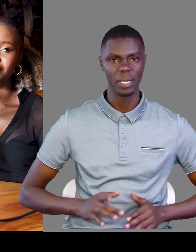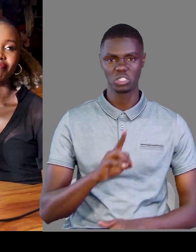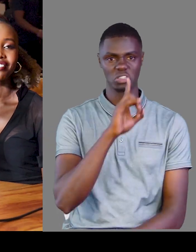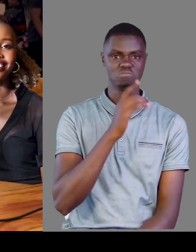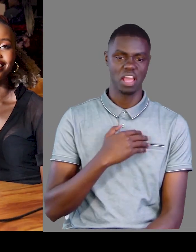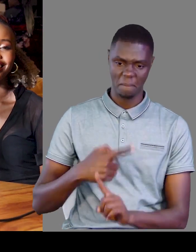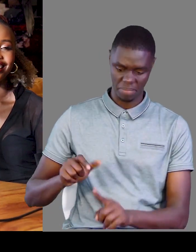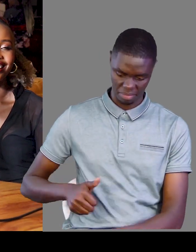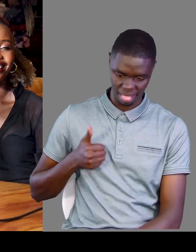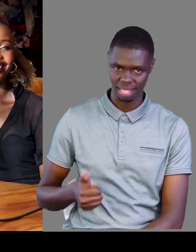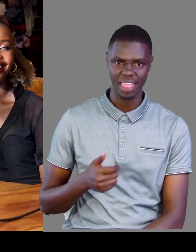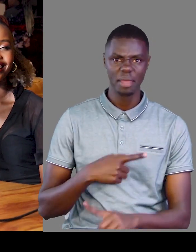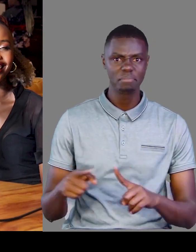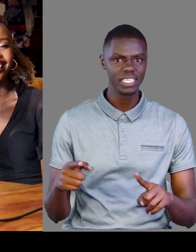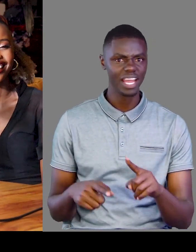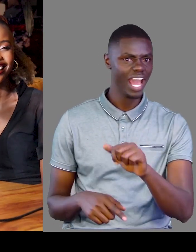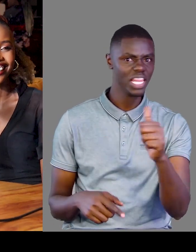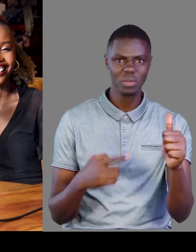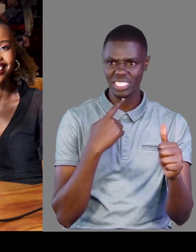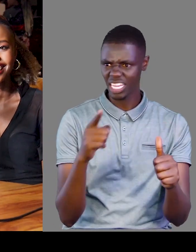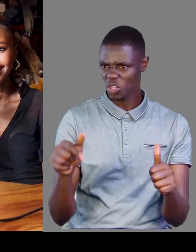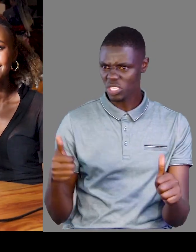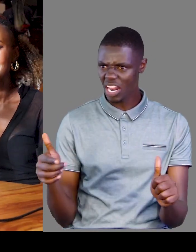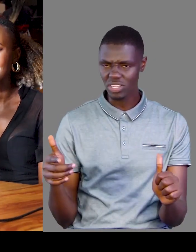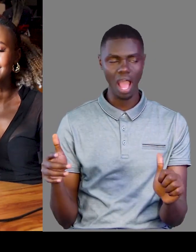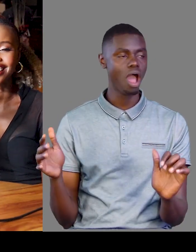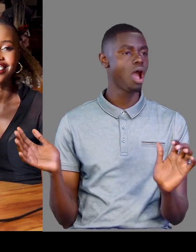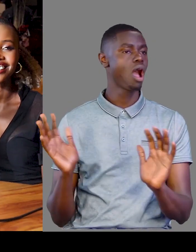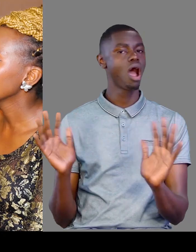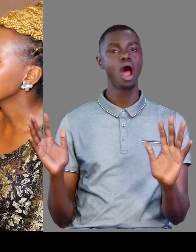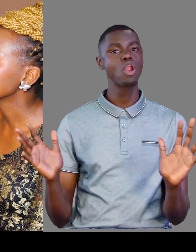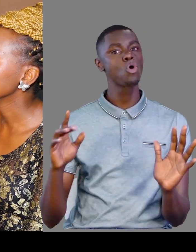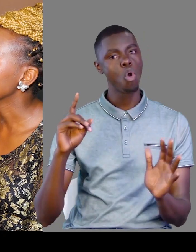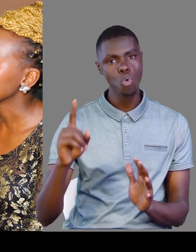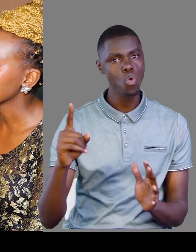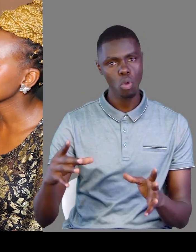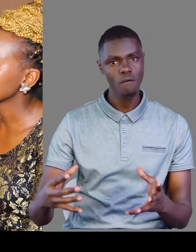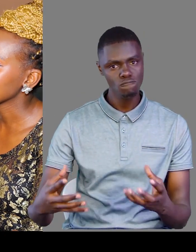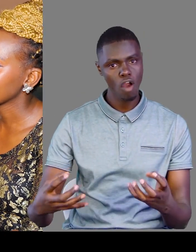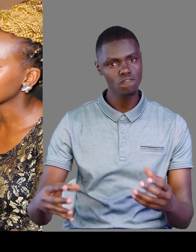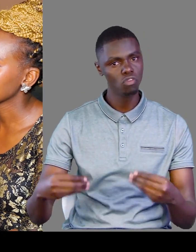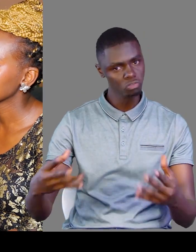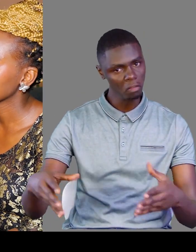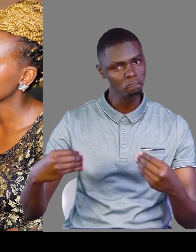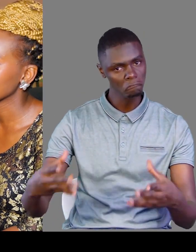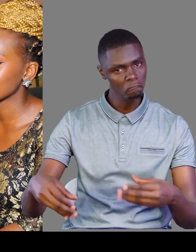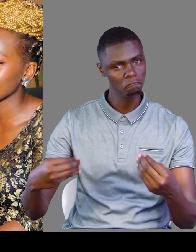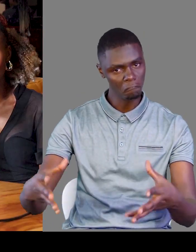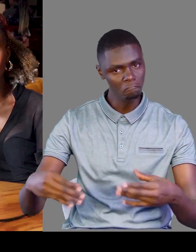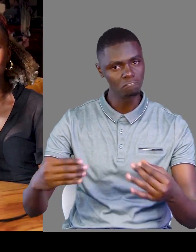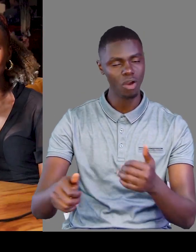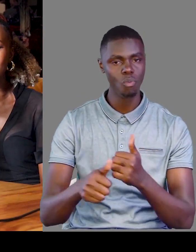kuna mdemu kisema ati huyu jamaa ni mgamu na wewe ni full time joker. Now you understand my advance zinaendanga